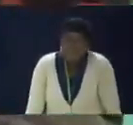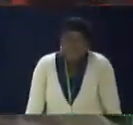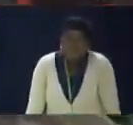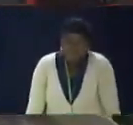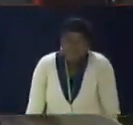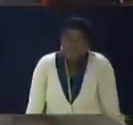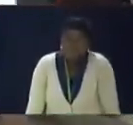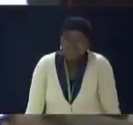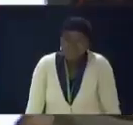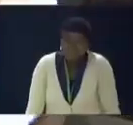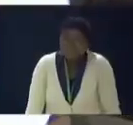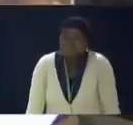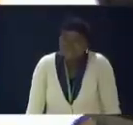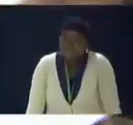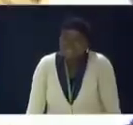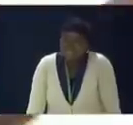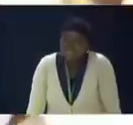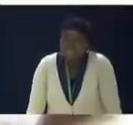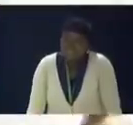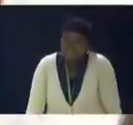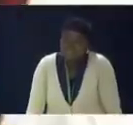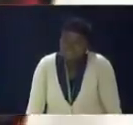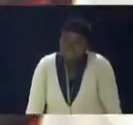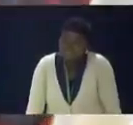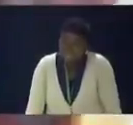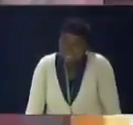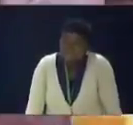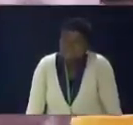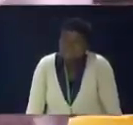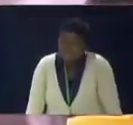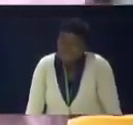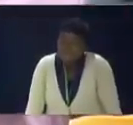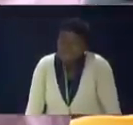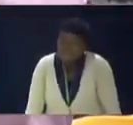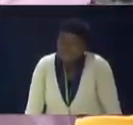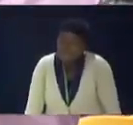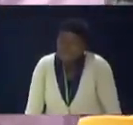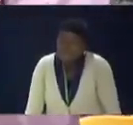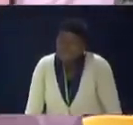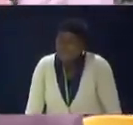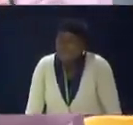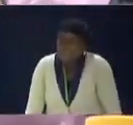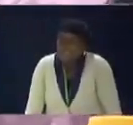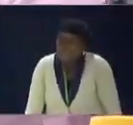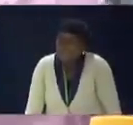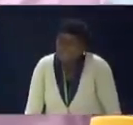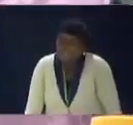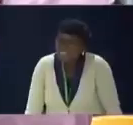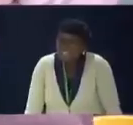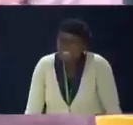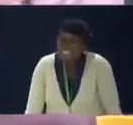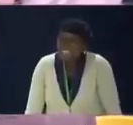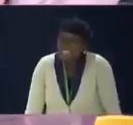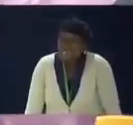Adeboye, anytime you pray, even before you finish praying, the answer will come.